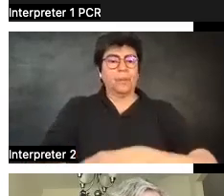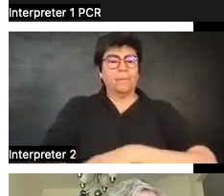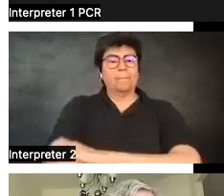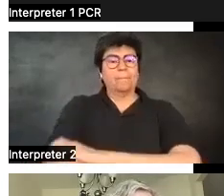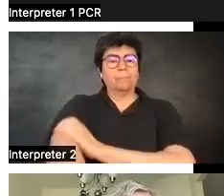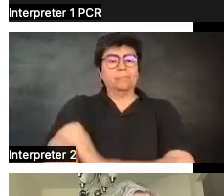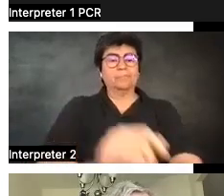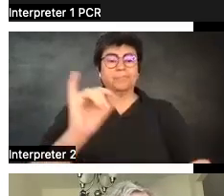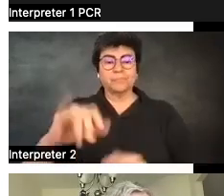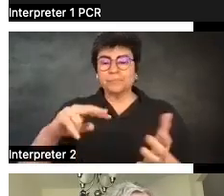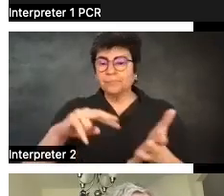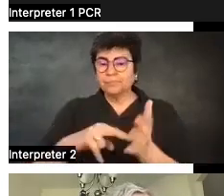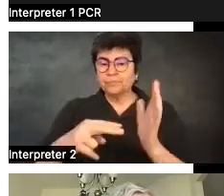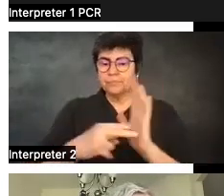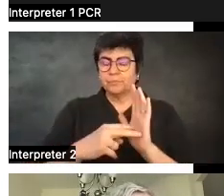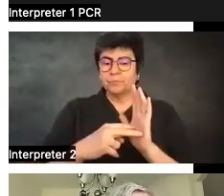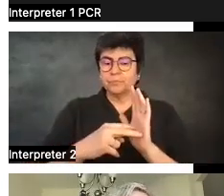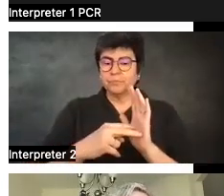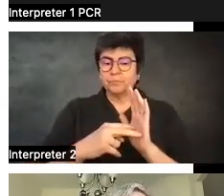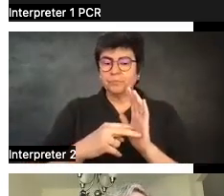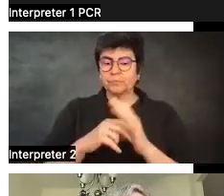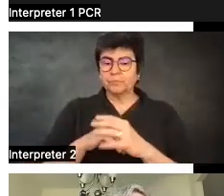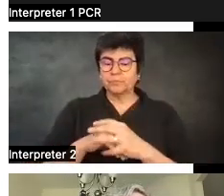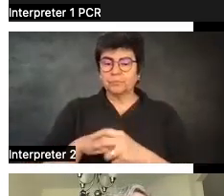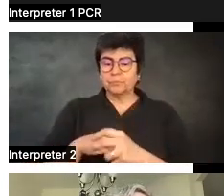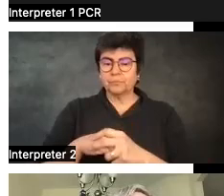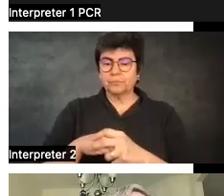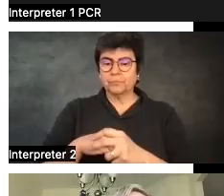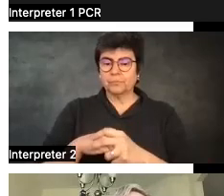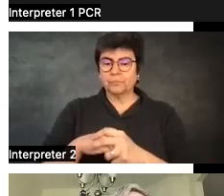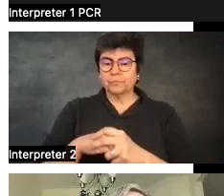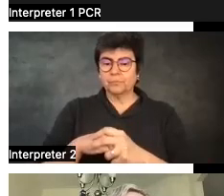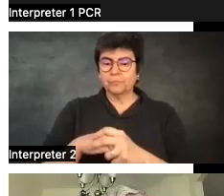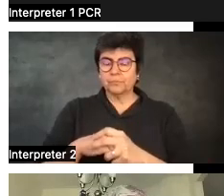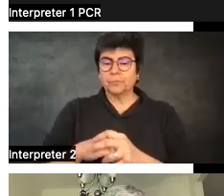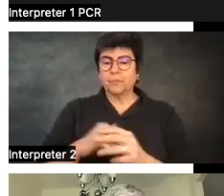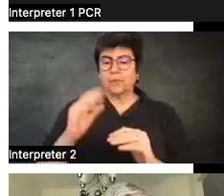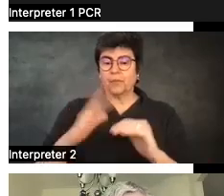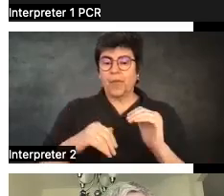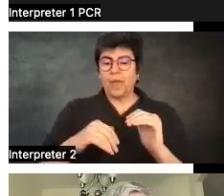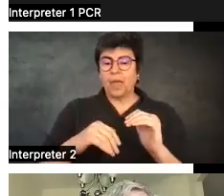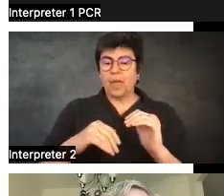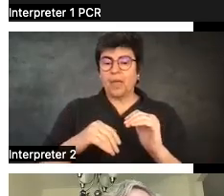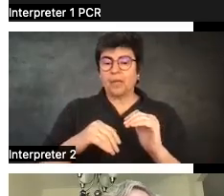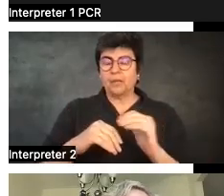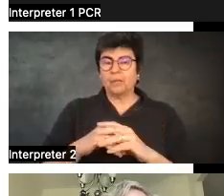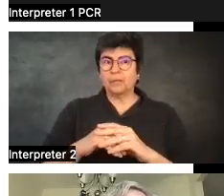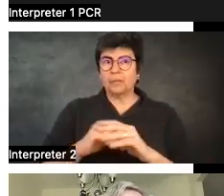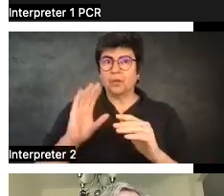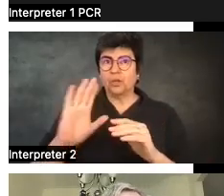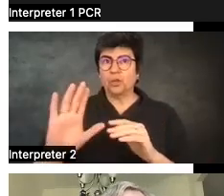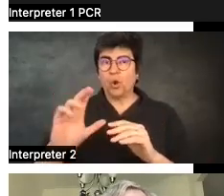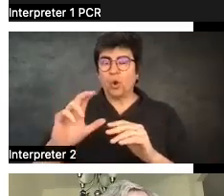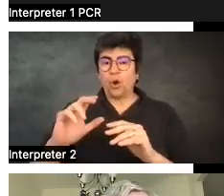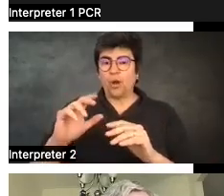This means essentially that rather than your investment